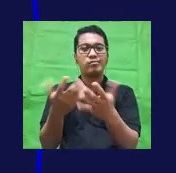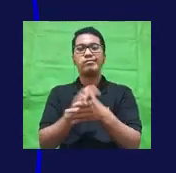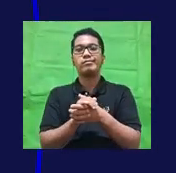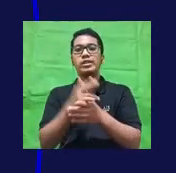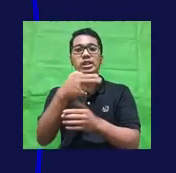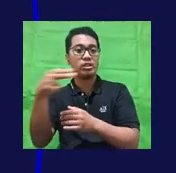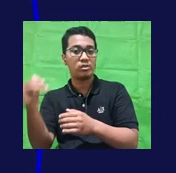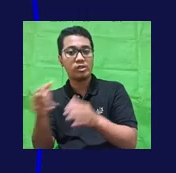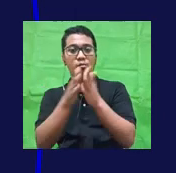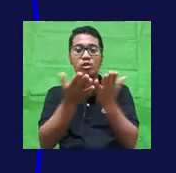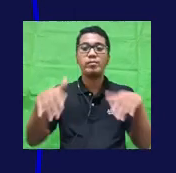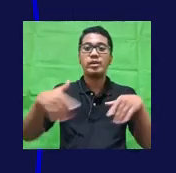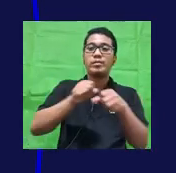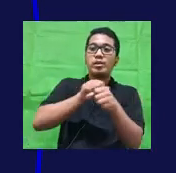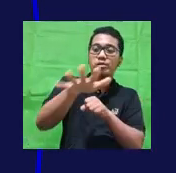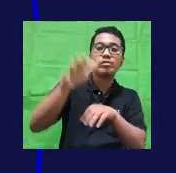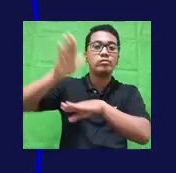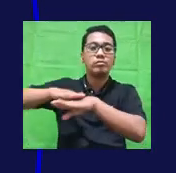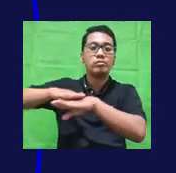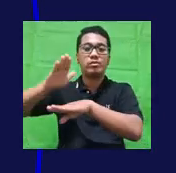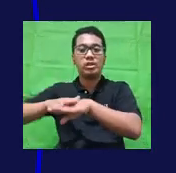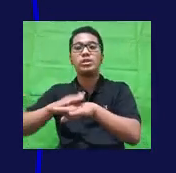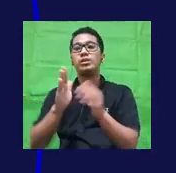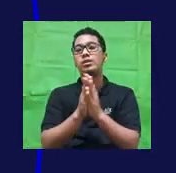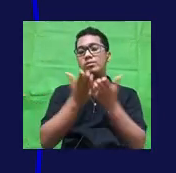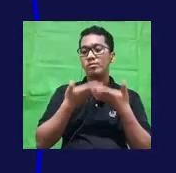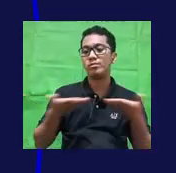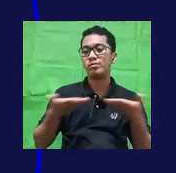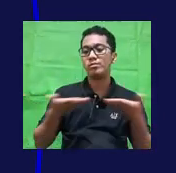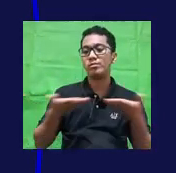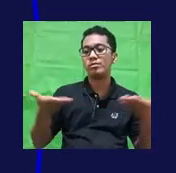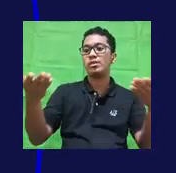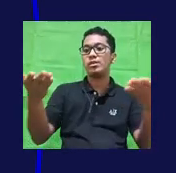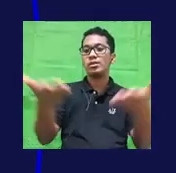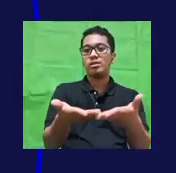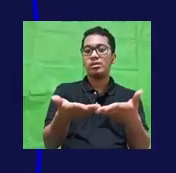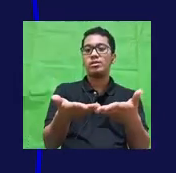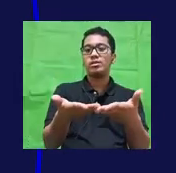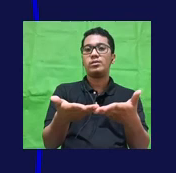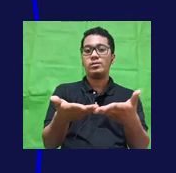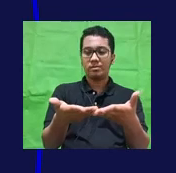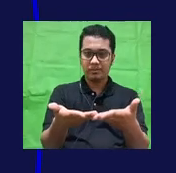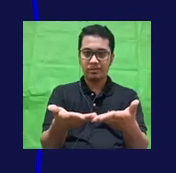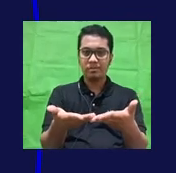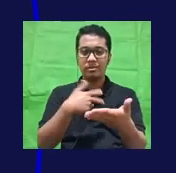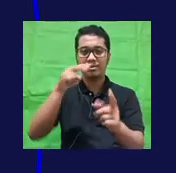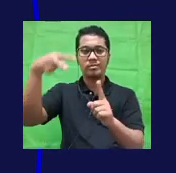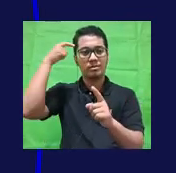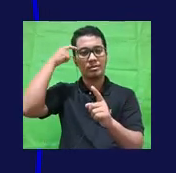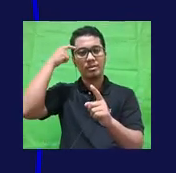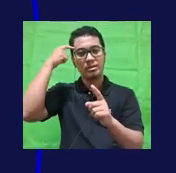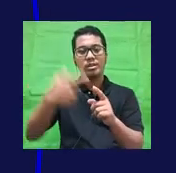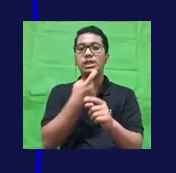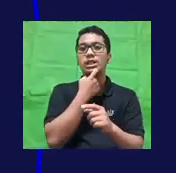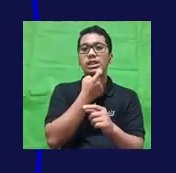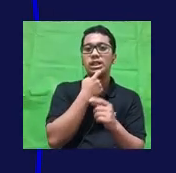culture and society. And then the last volume, the specter of Widow, we are talking about what